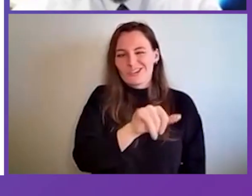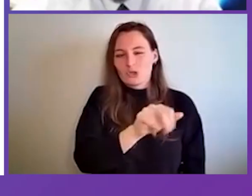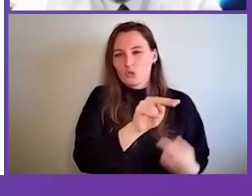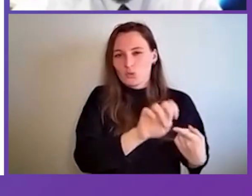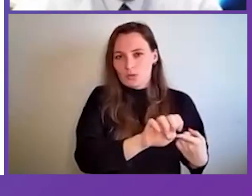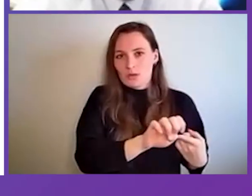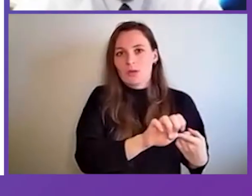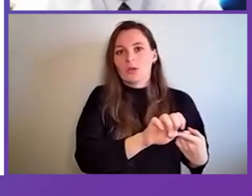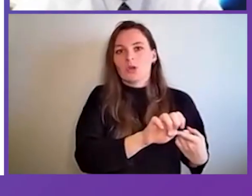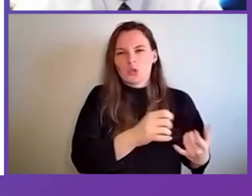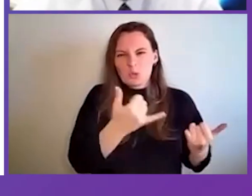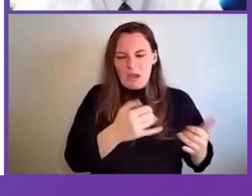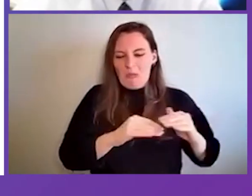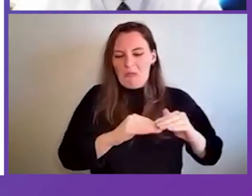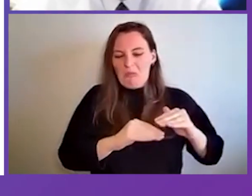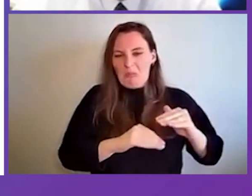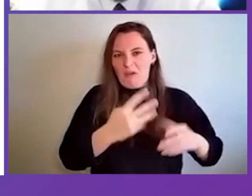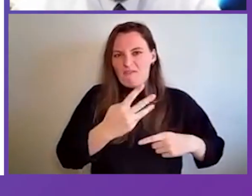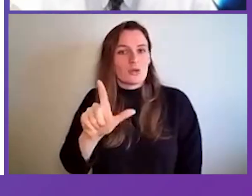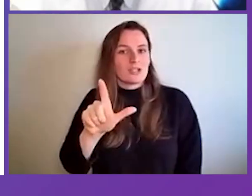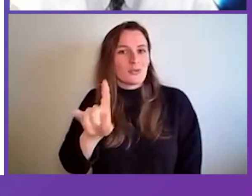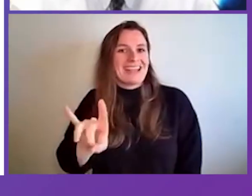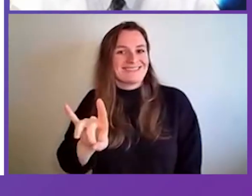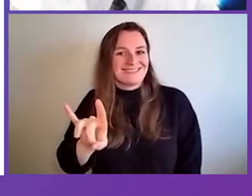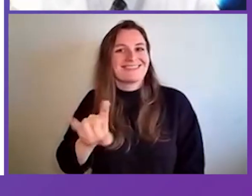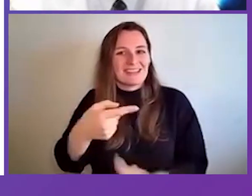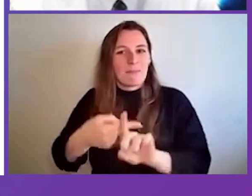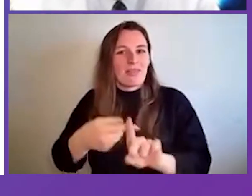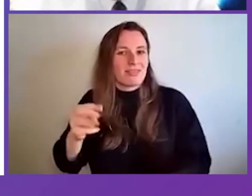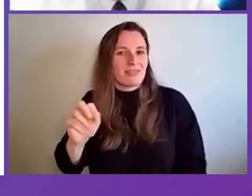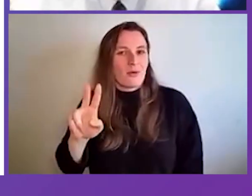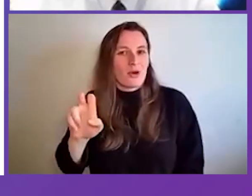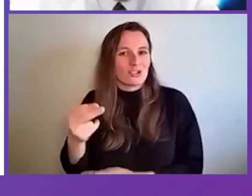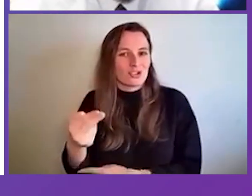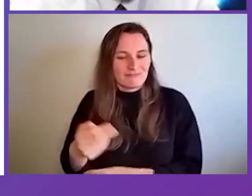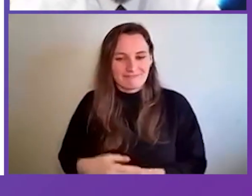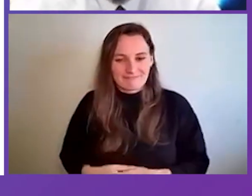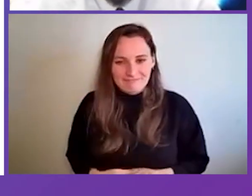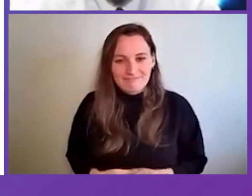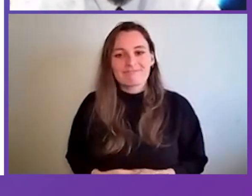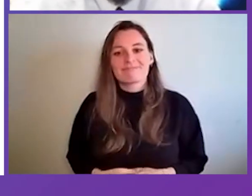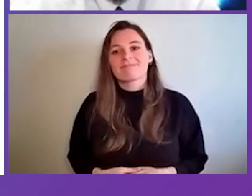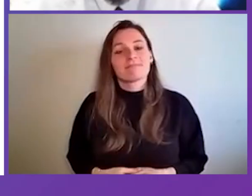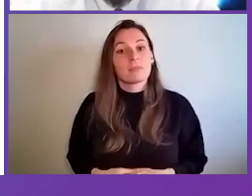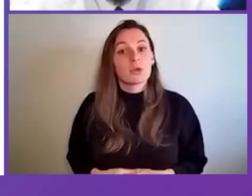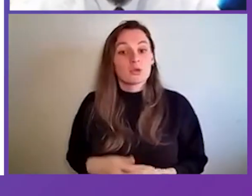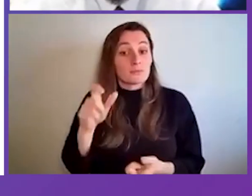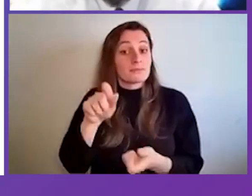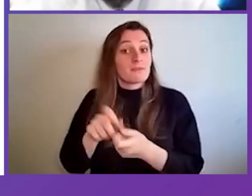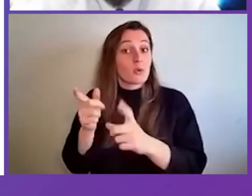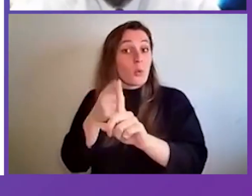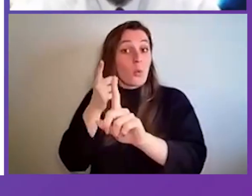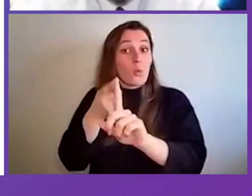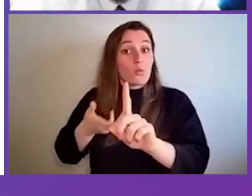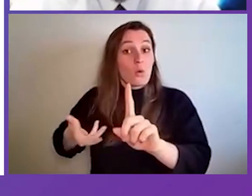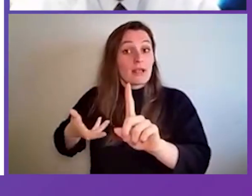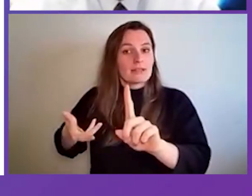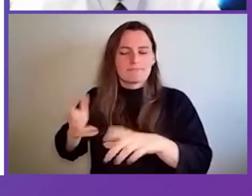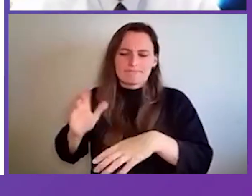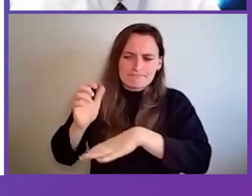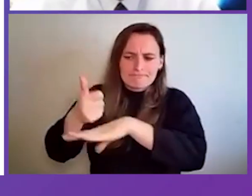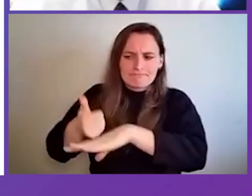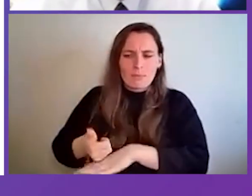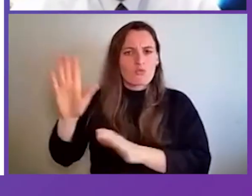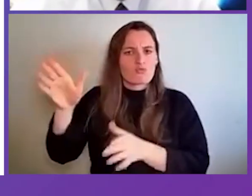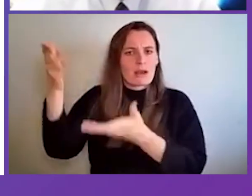4-year project. It'll end in March 2028. The specific goal that we're going for here is to create recommendations for